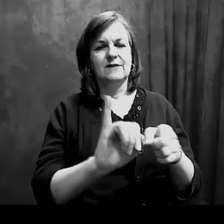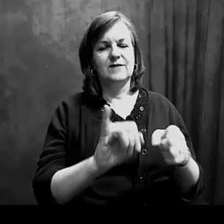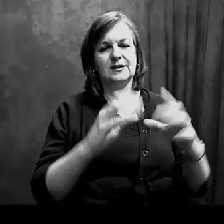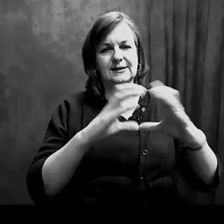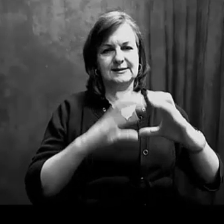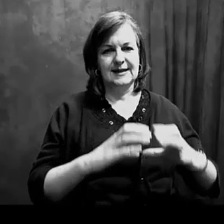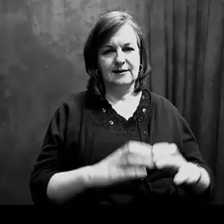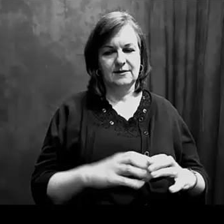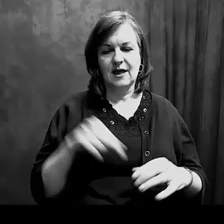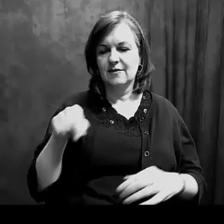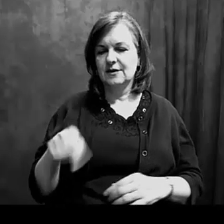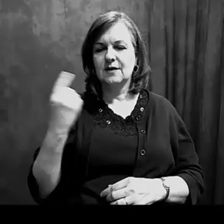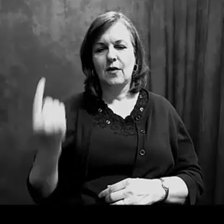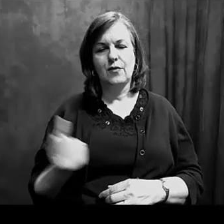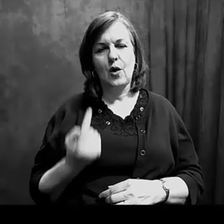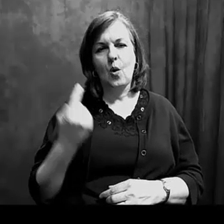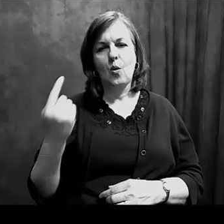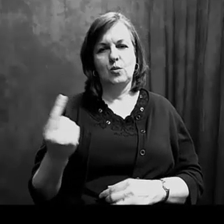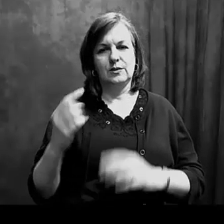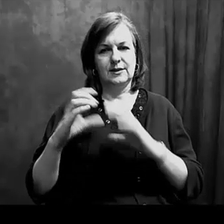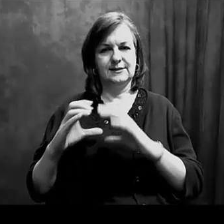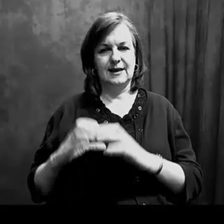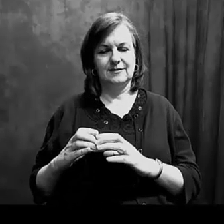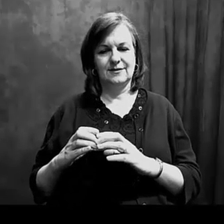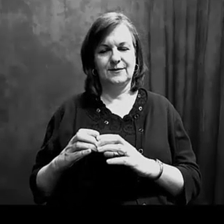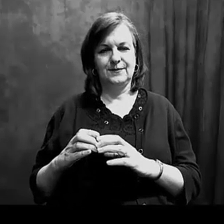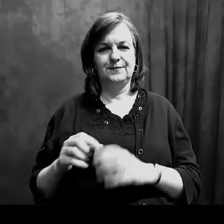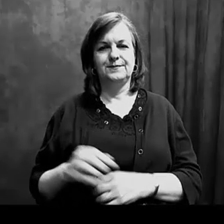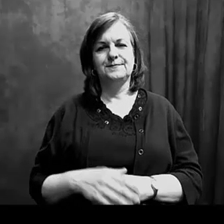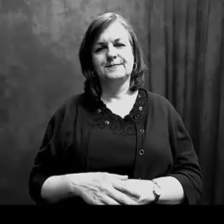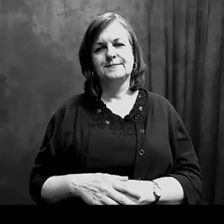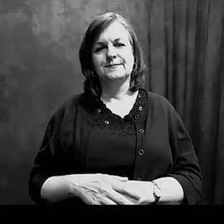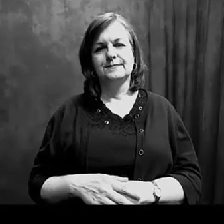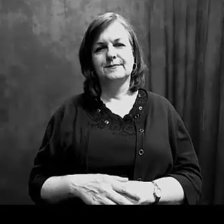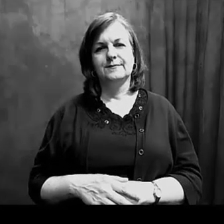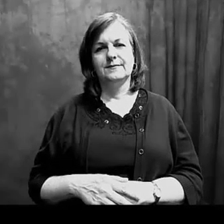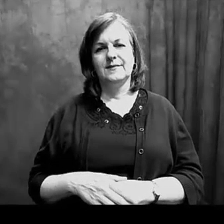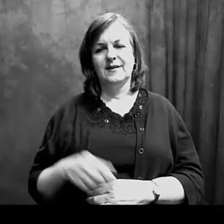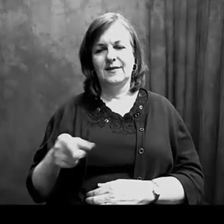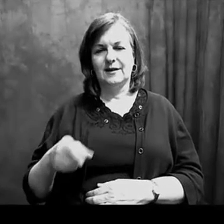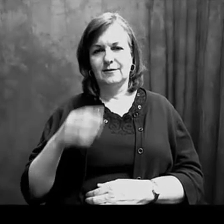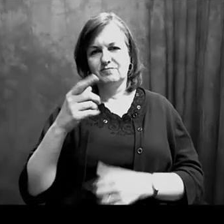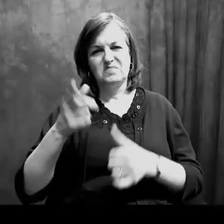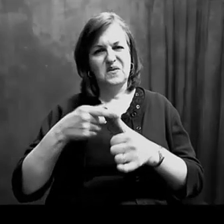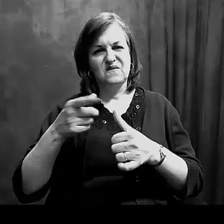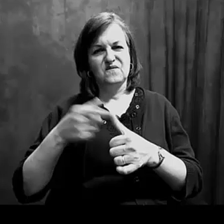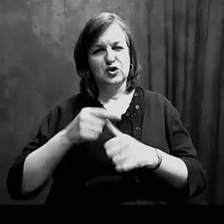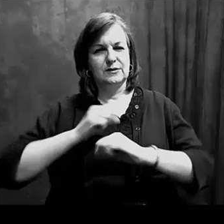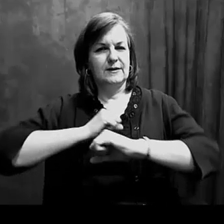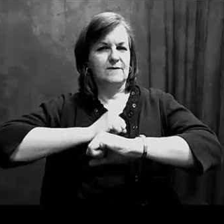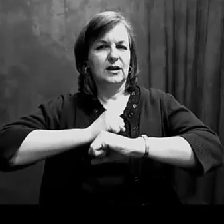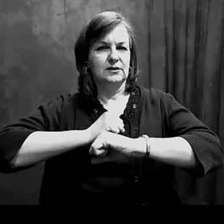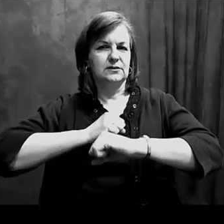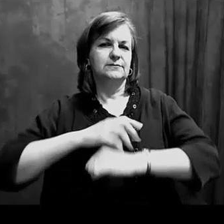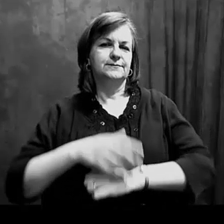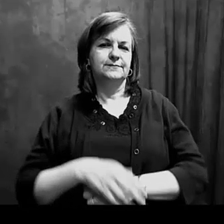cells. These are the only ones. We said that this was sort of the frontline defense.